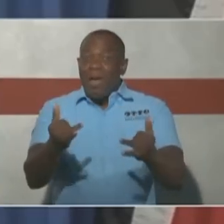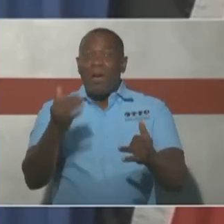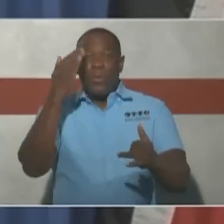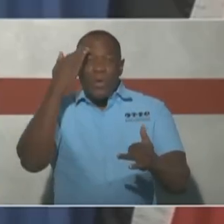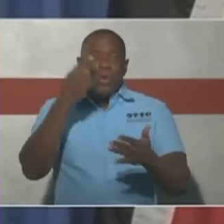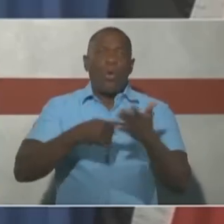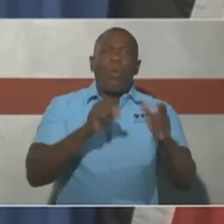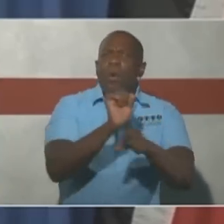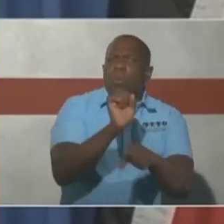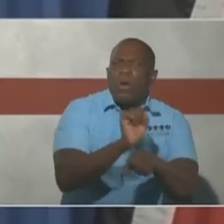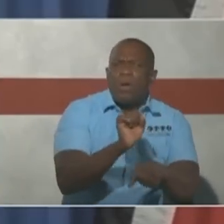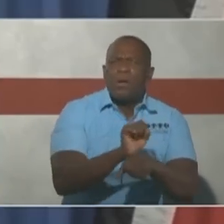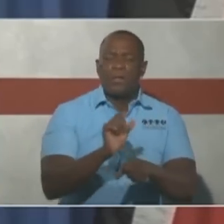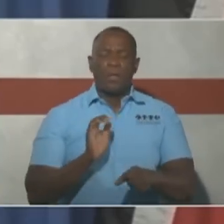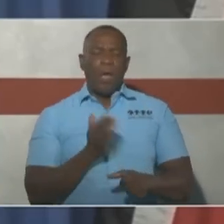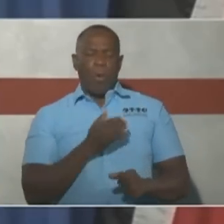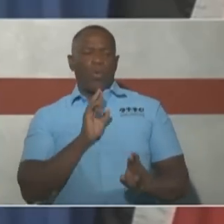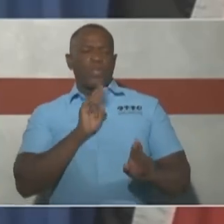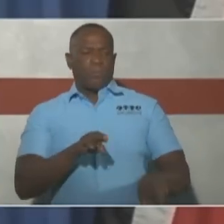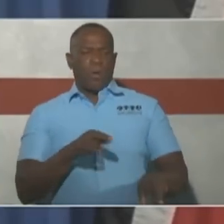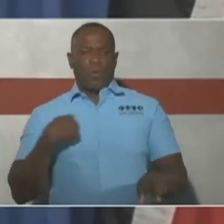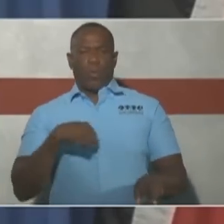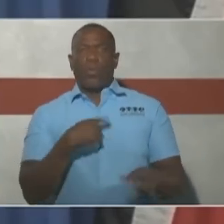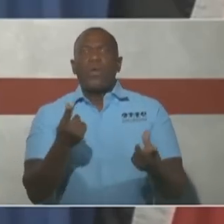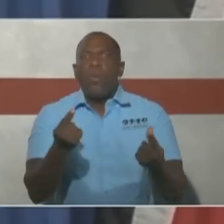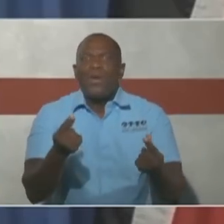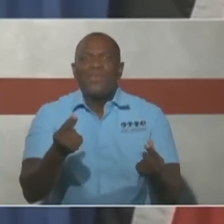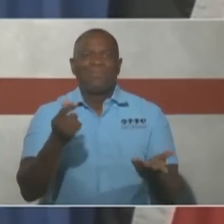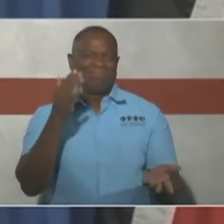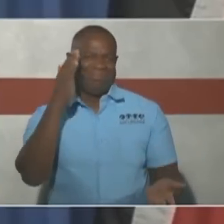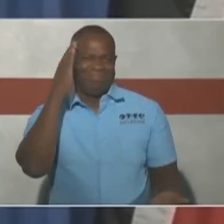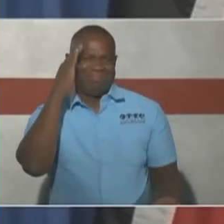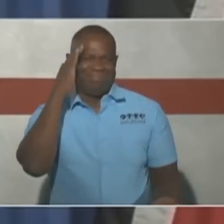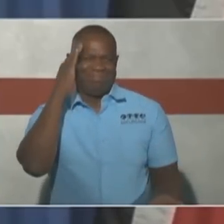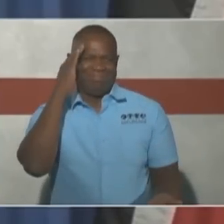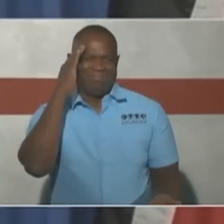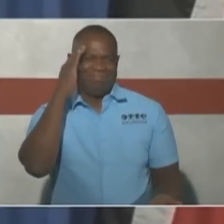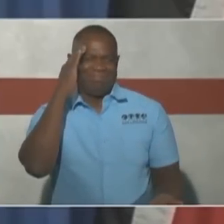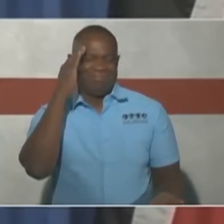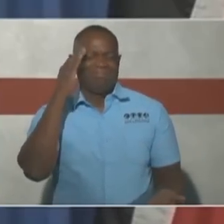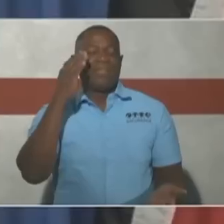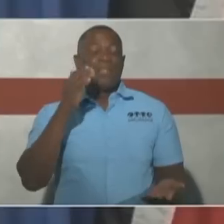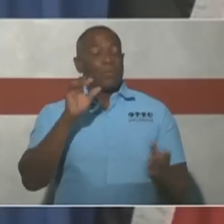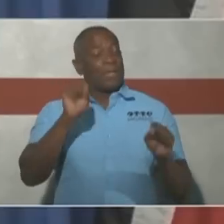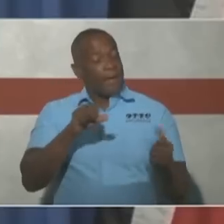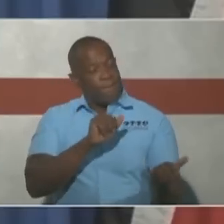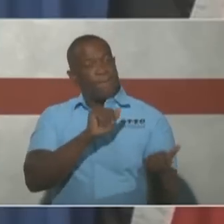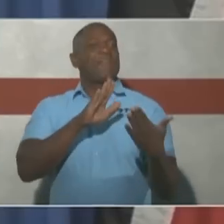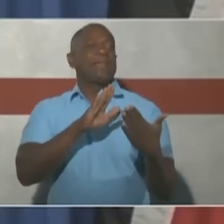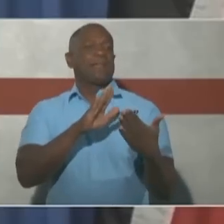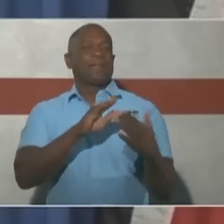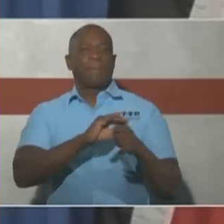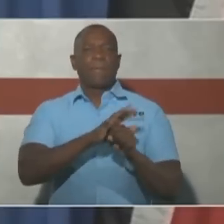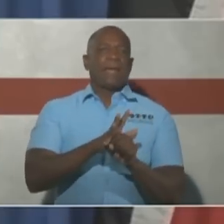our response should be, even as we are facing some elements of threat, not as